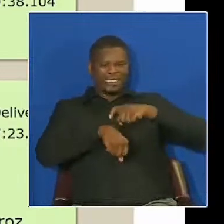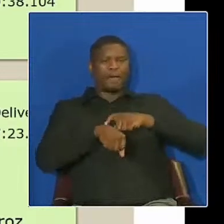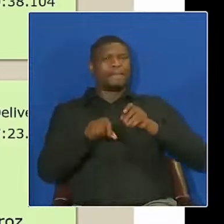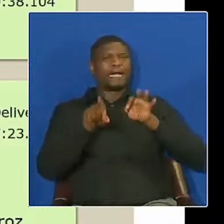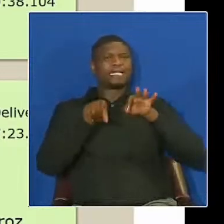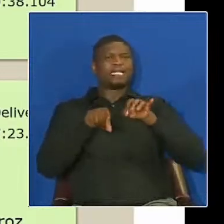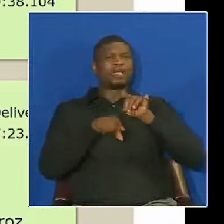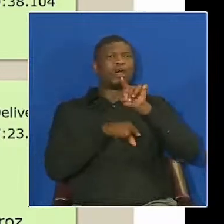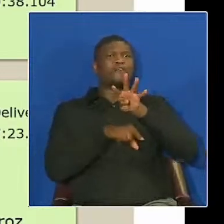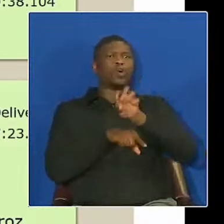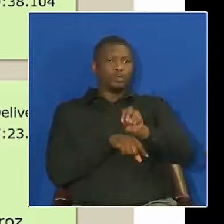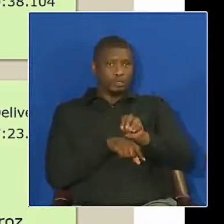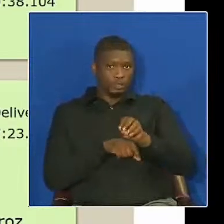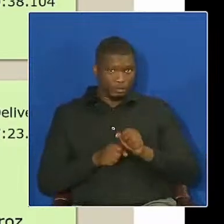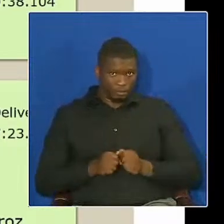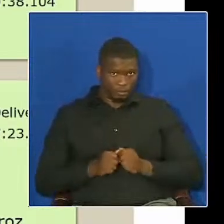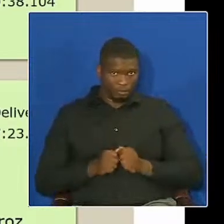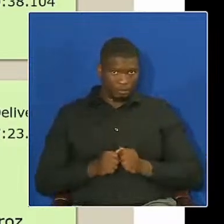13:40.